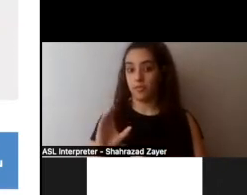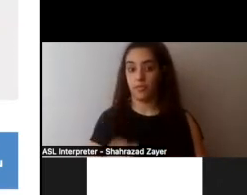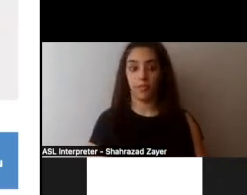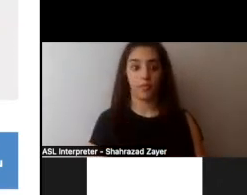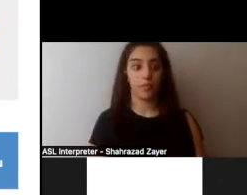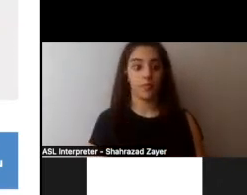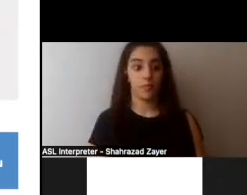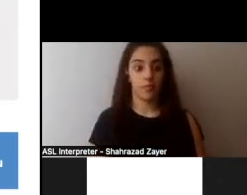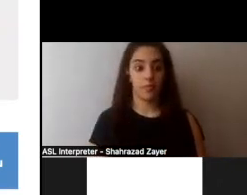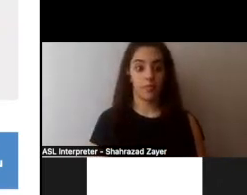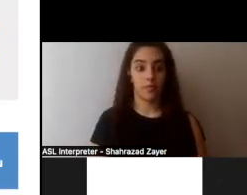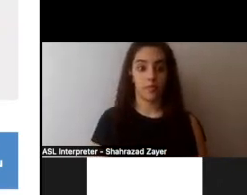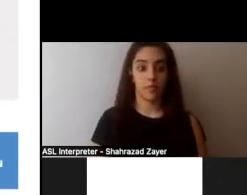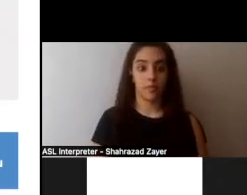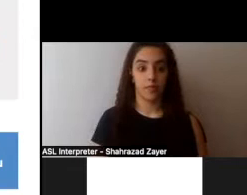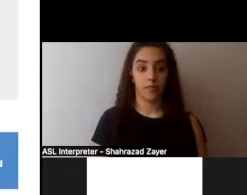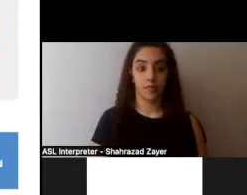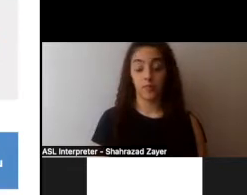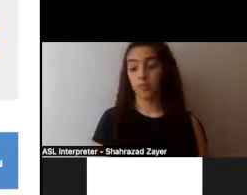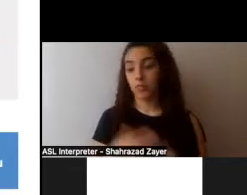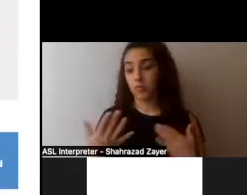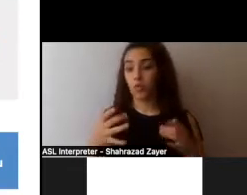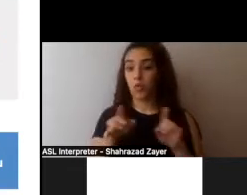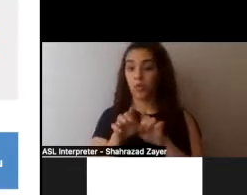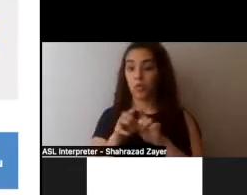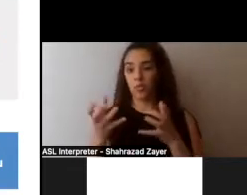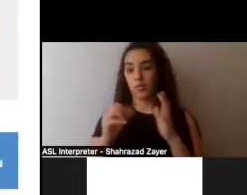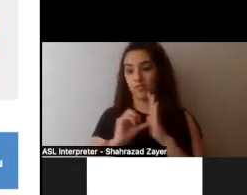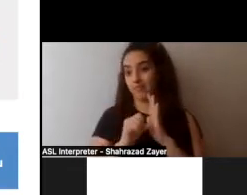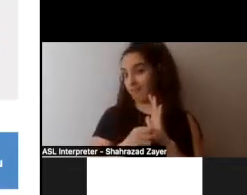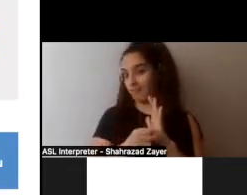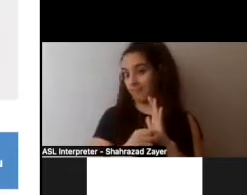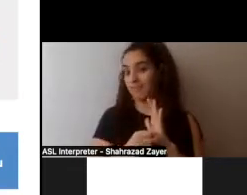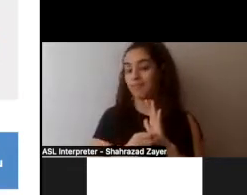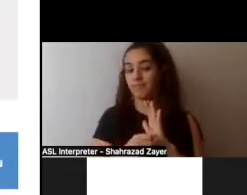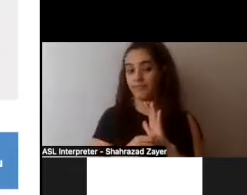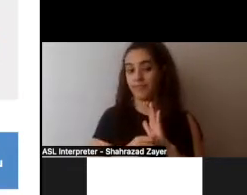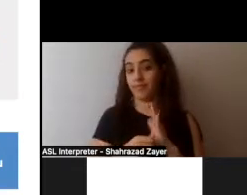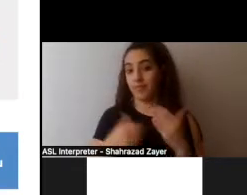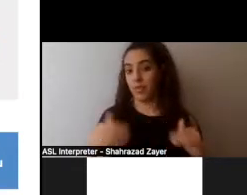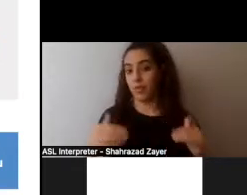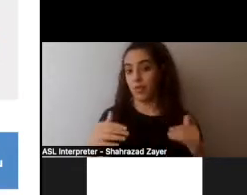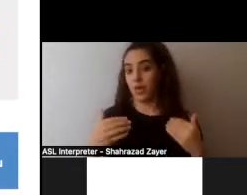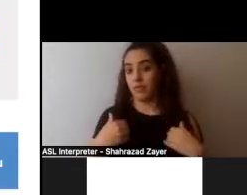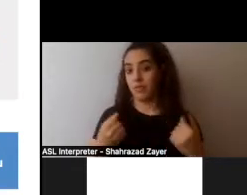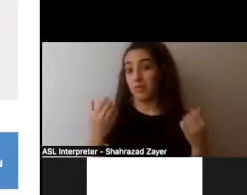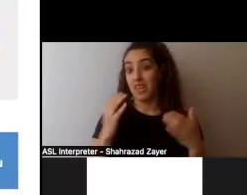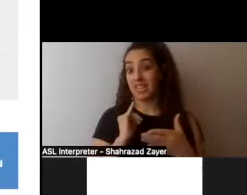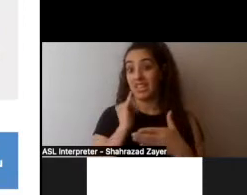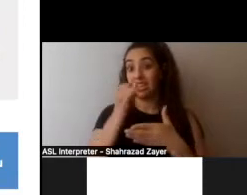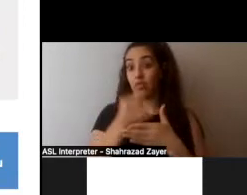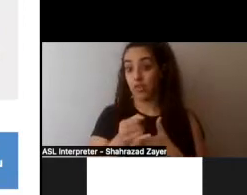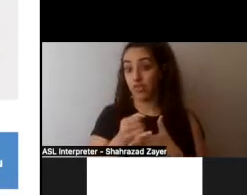Further, I'd just like to point out that there are a lot of interventions also in